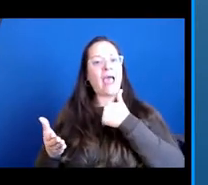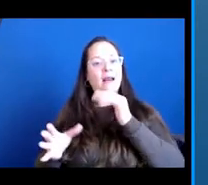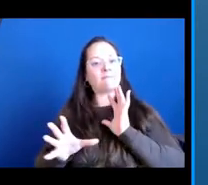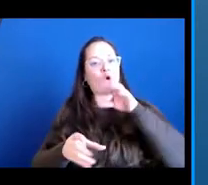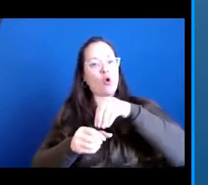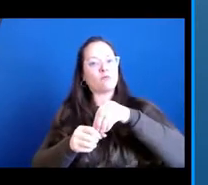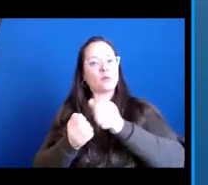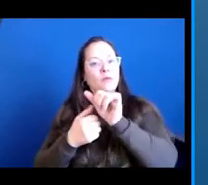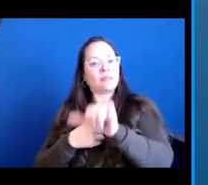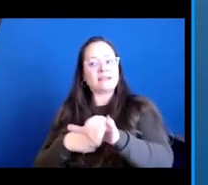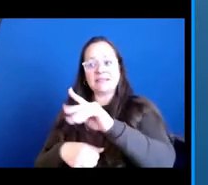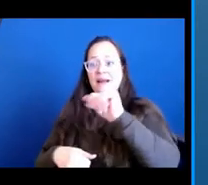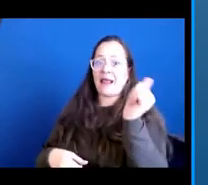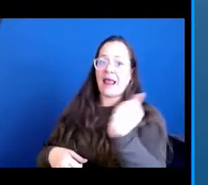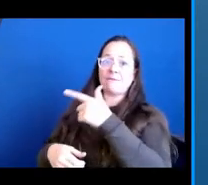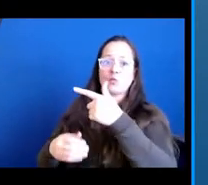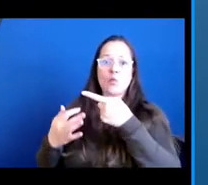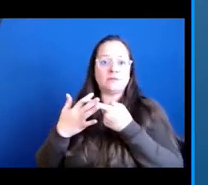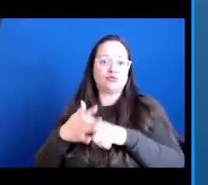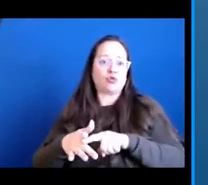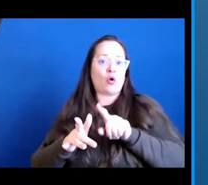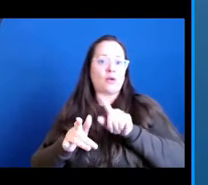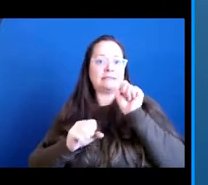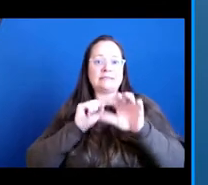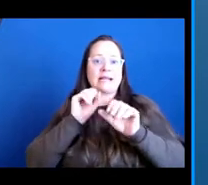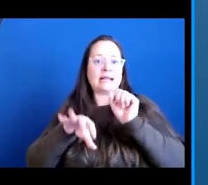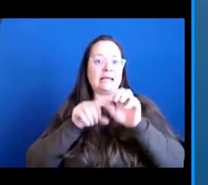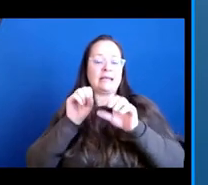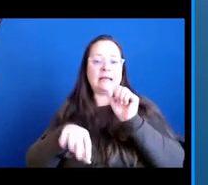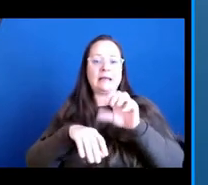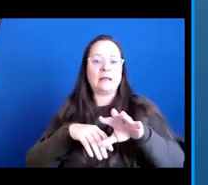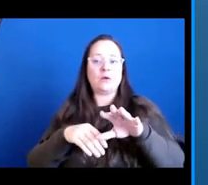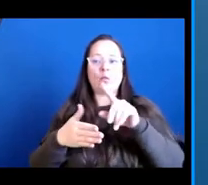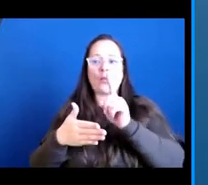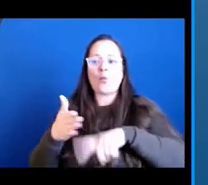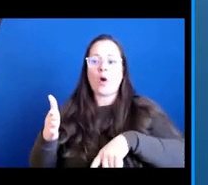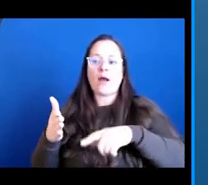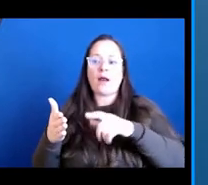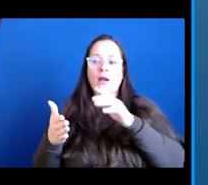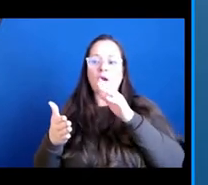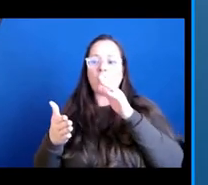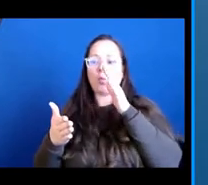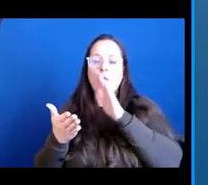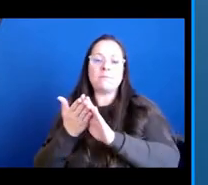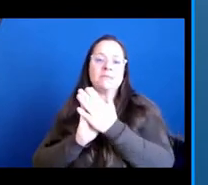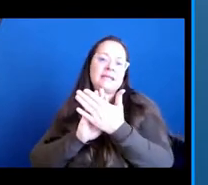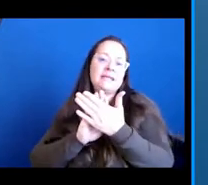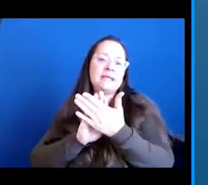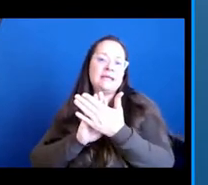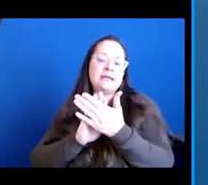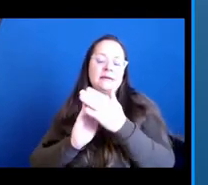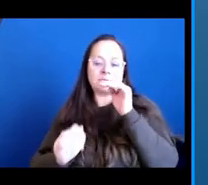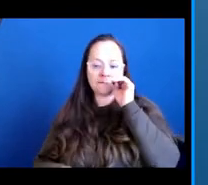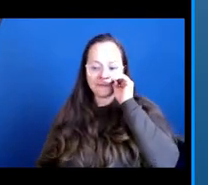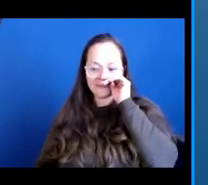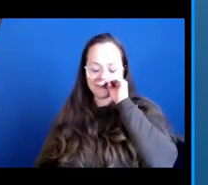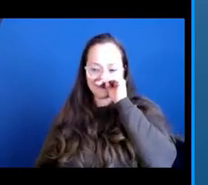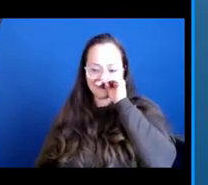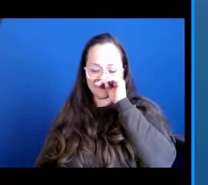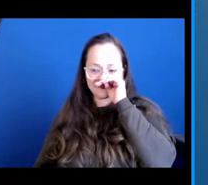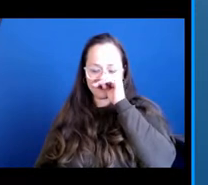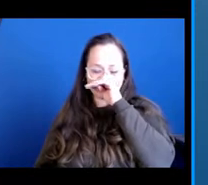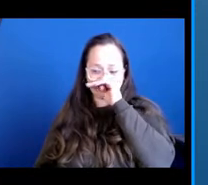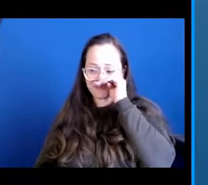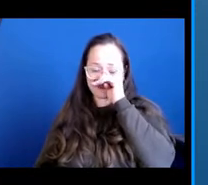what would emerge because of the process that the chairs put together and I just wanted to say those two things up front and express